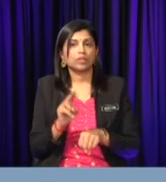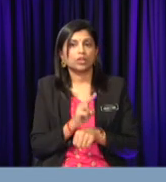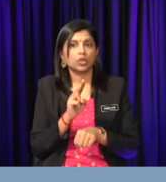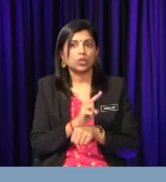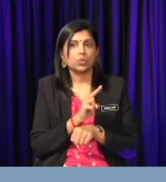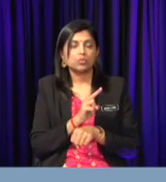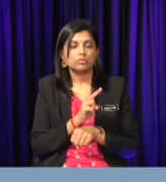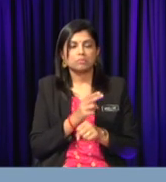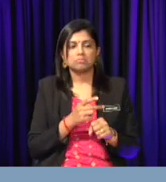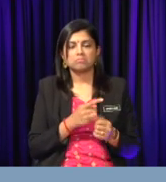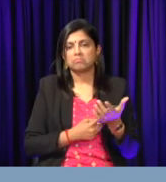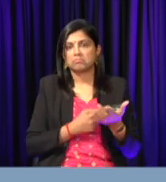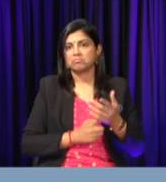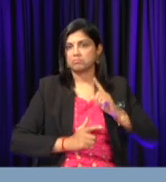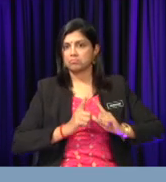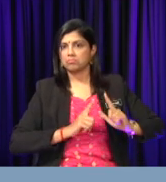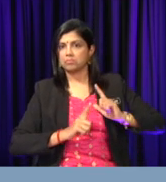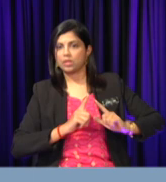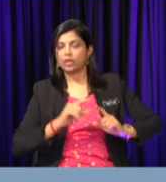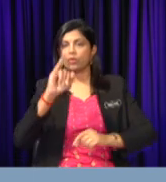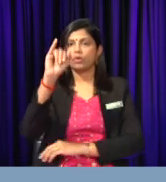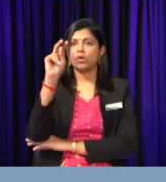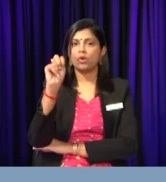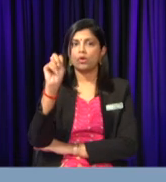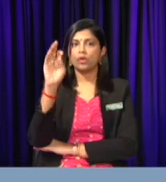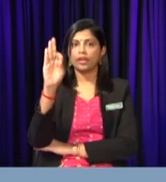and entrepreneurs or anybody, they advertise to them,